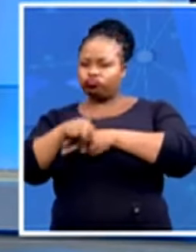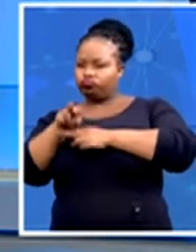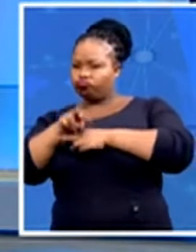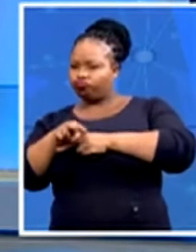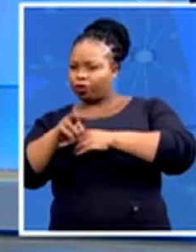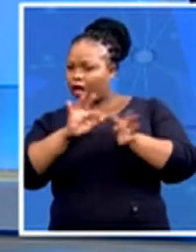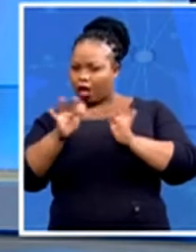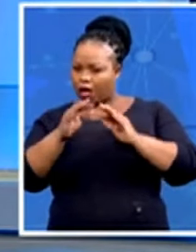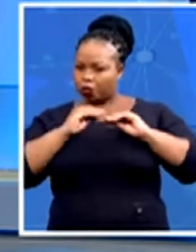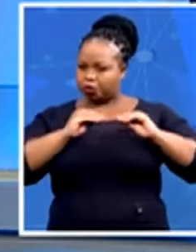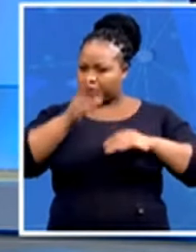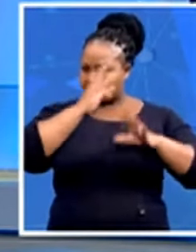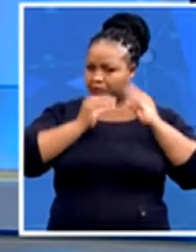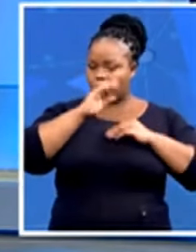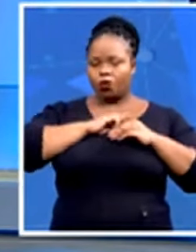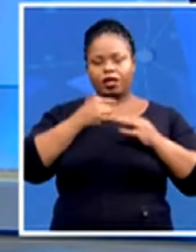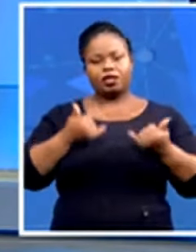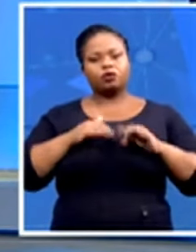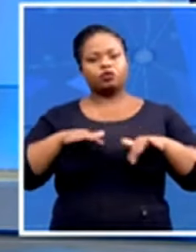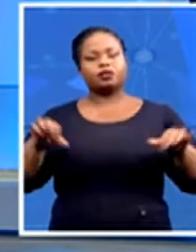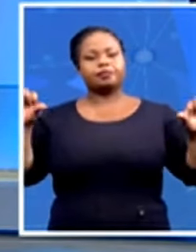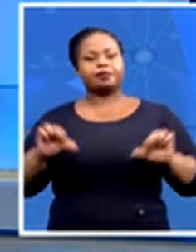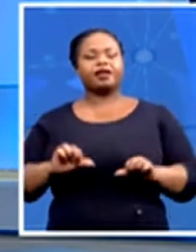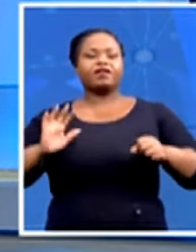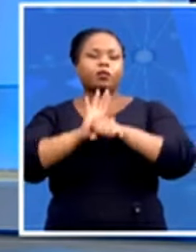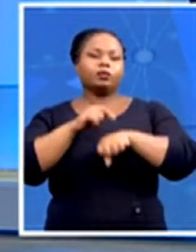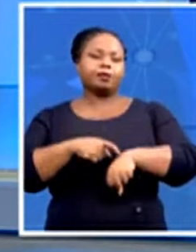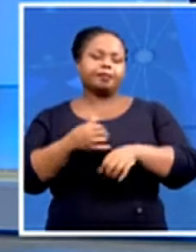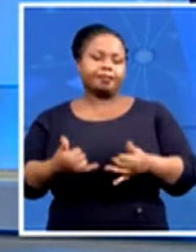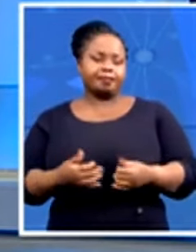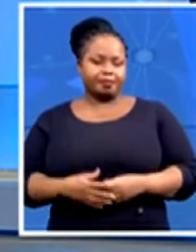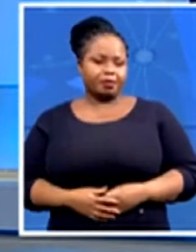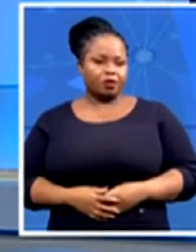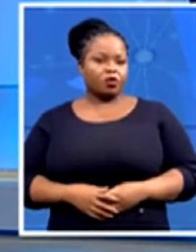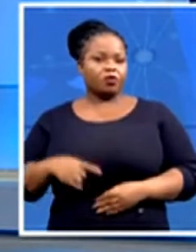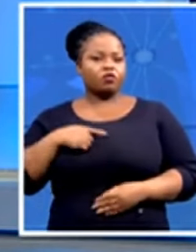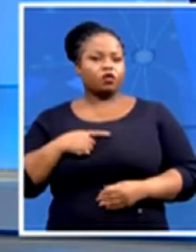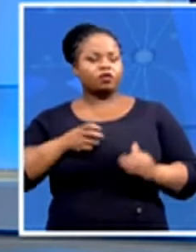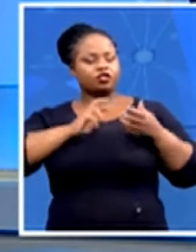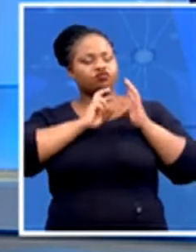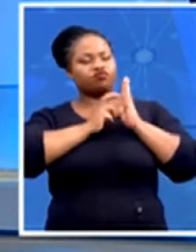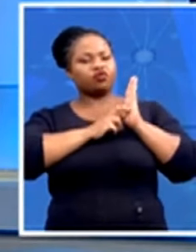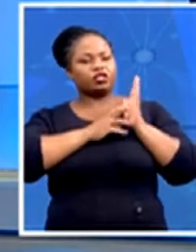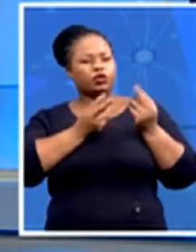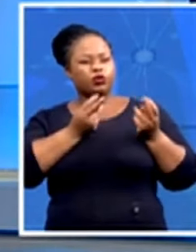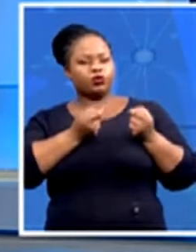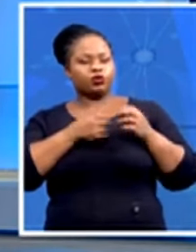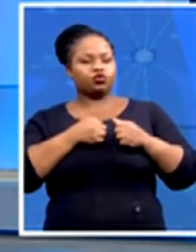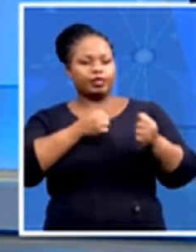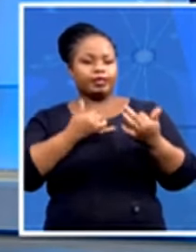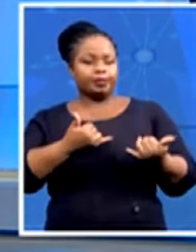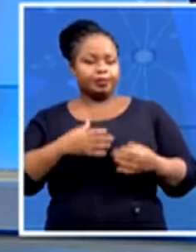receive learners at full capacity in terms of the risk-adjusted differentiated strategy. The strategy provides for